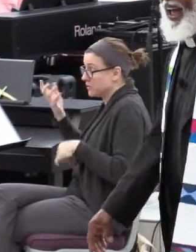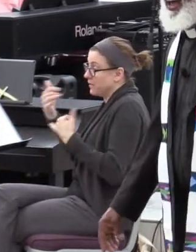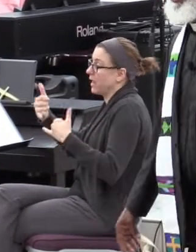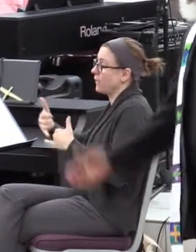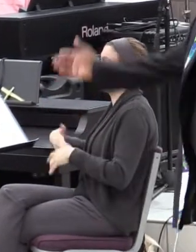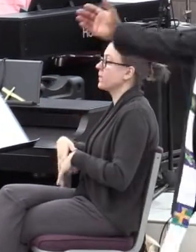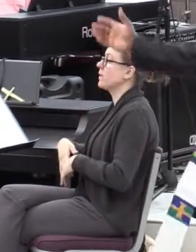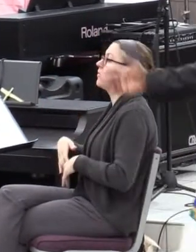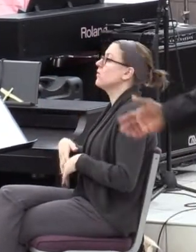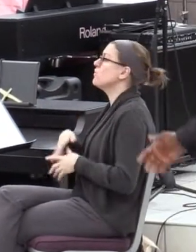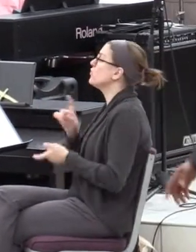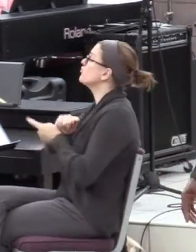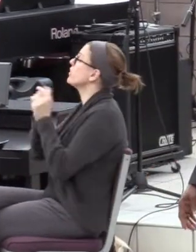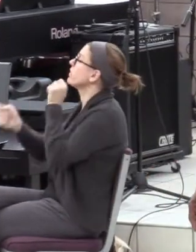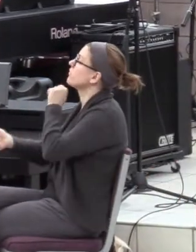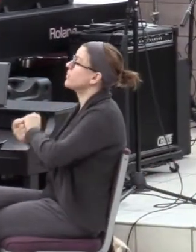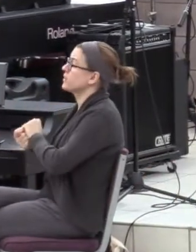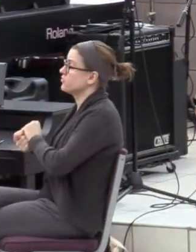So